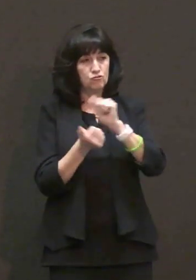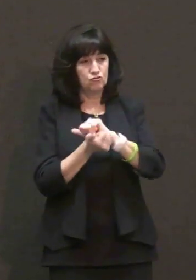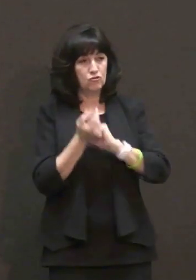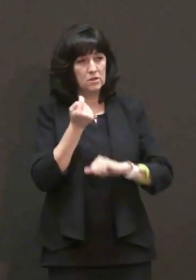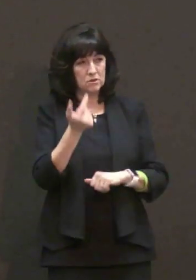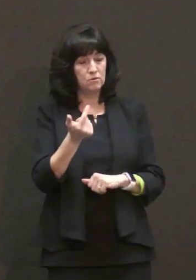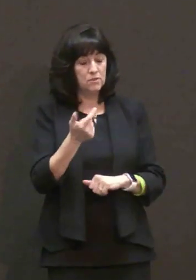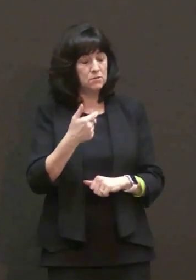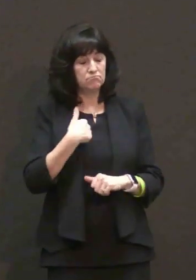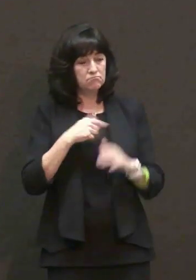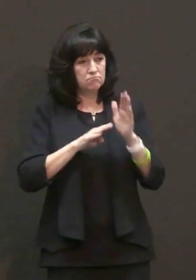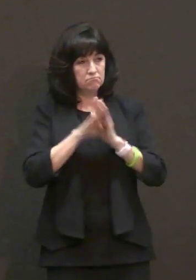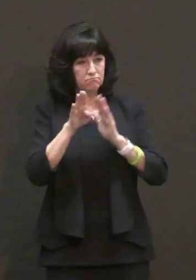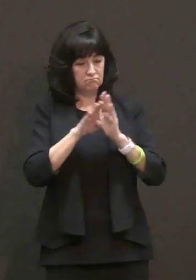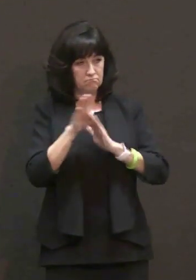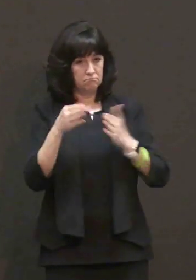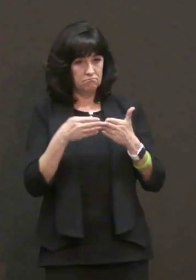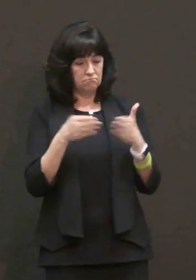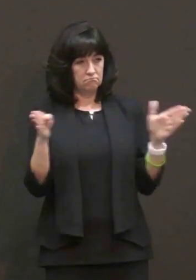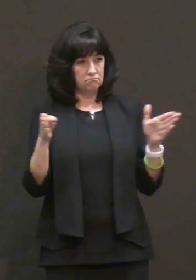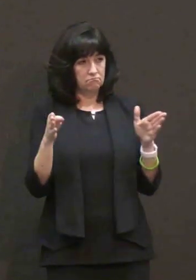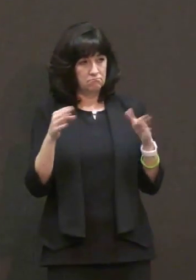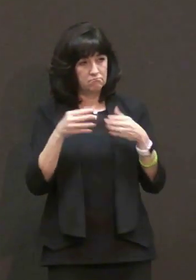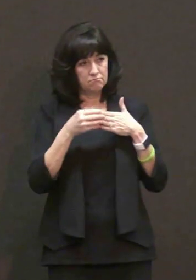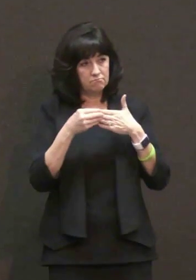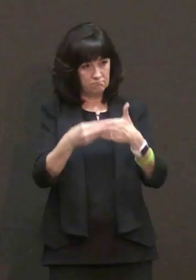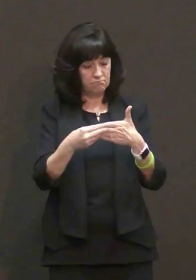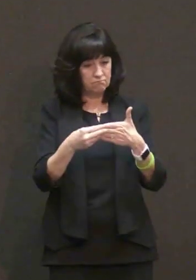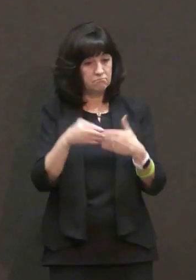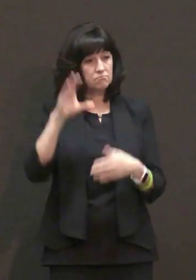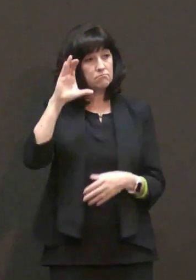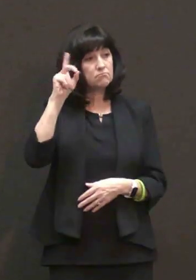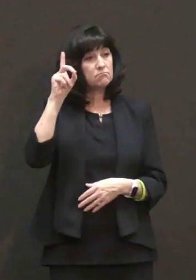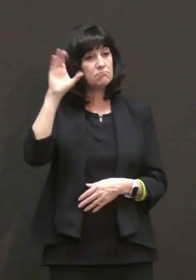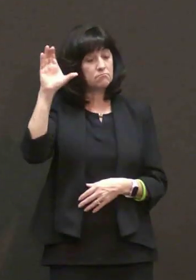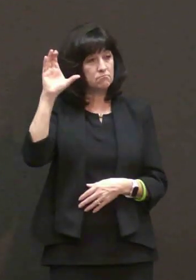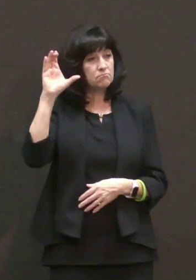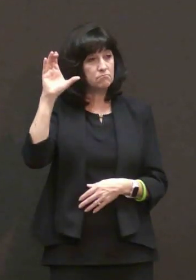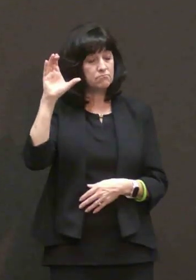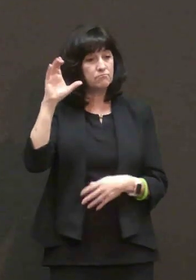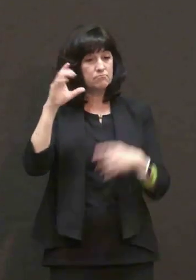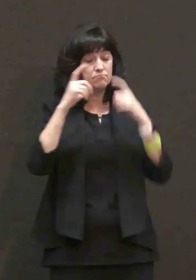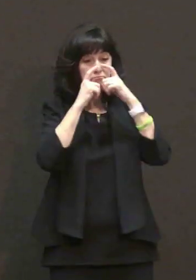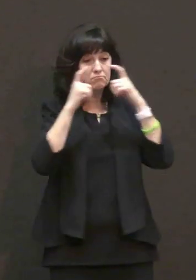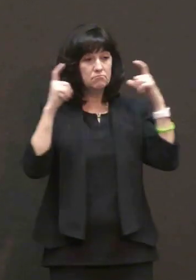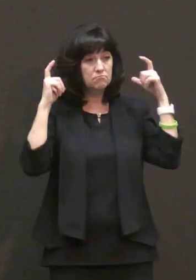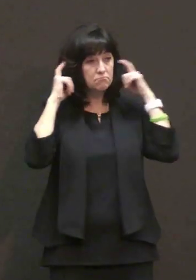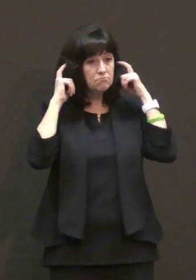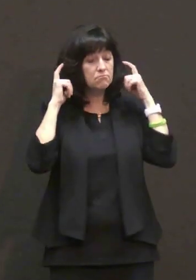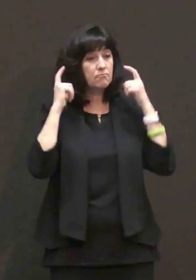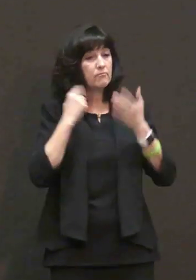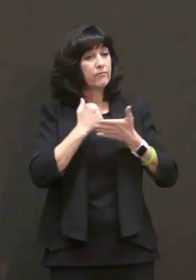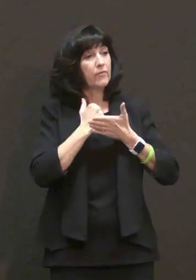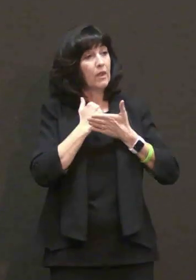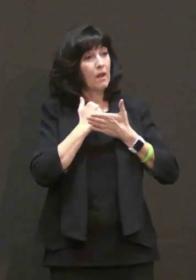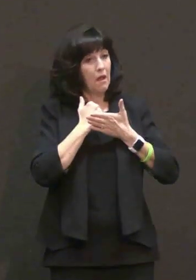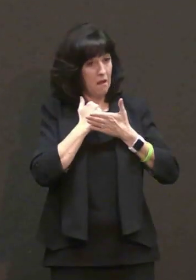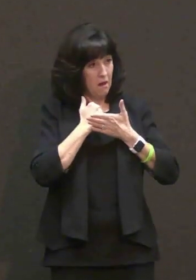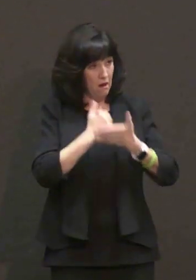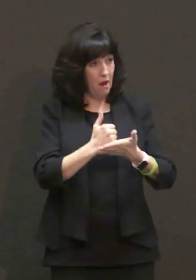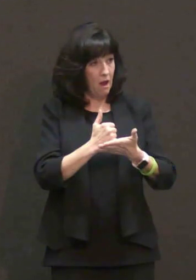public guidance. What CDC has said that wearing a cloth mask like that will help not so much protect